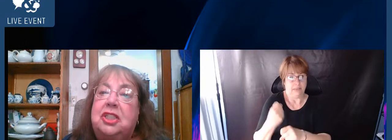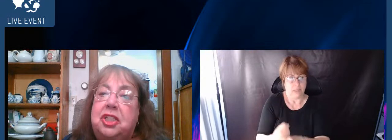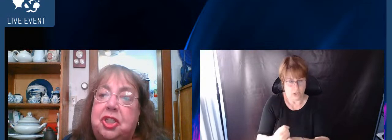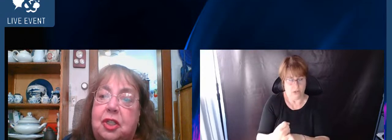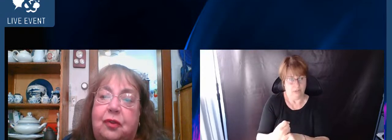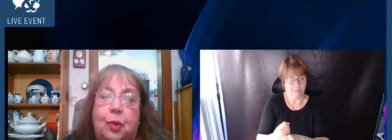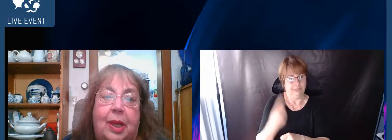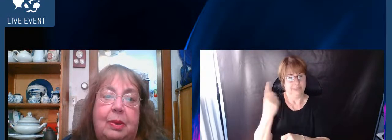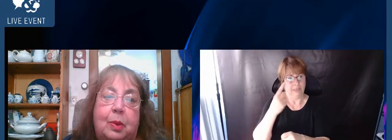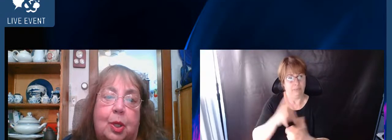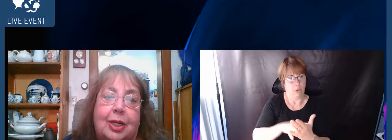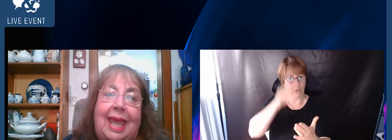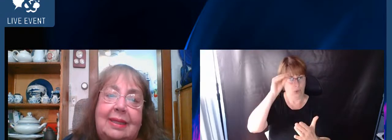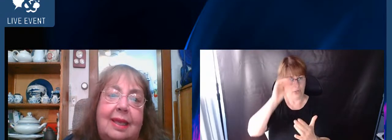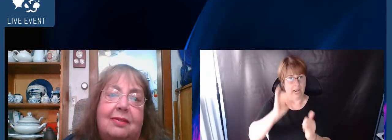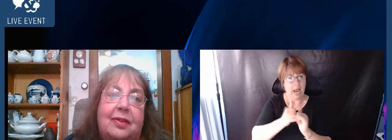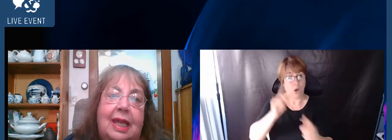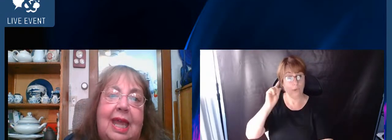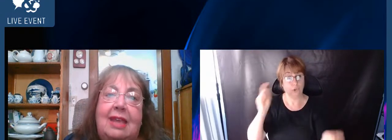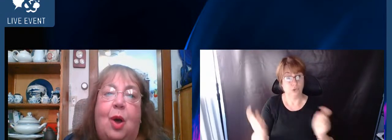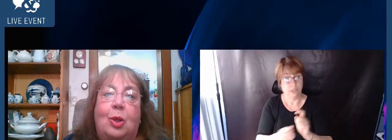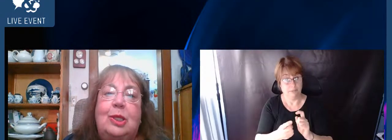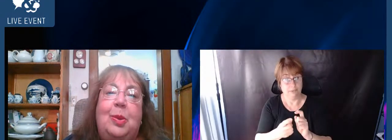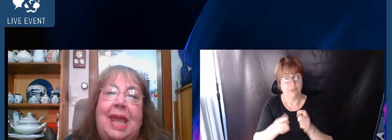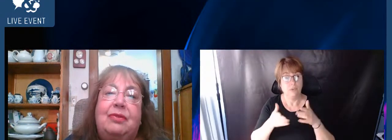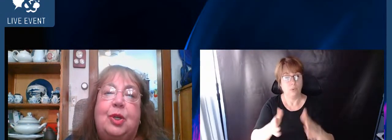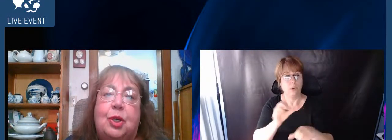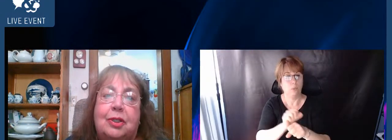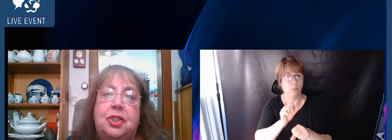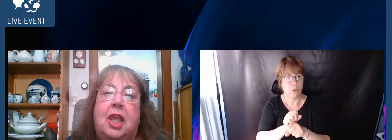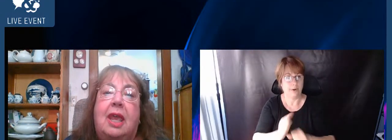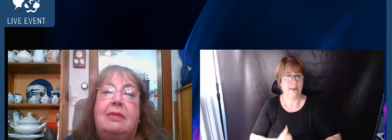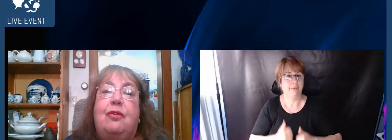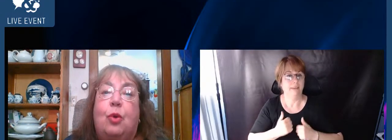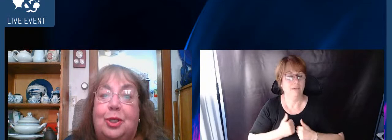is to shift the way we work and live if only we have